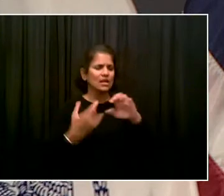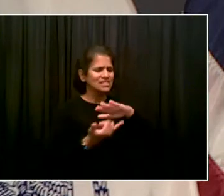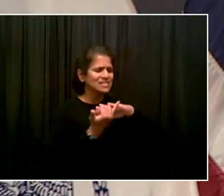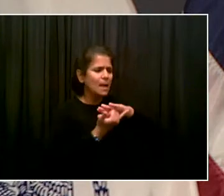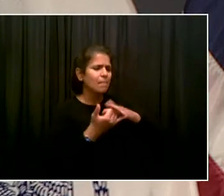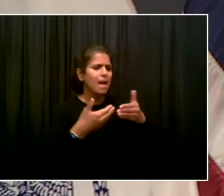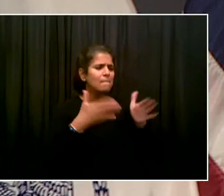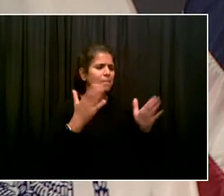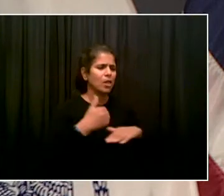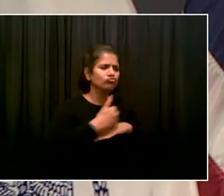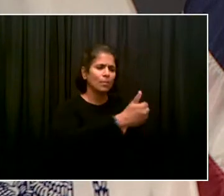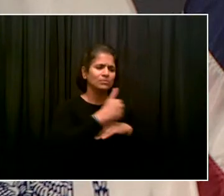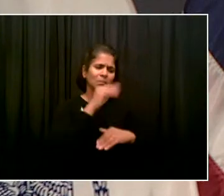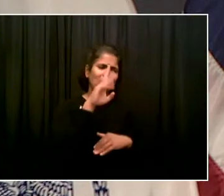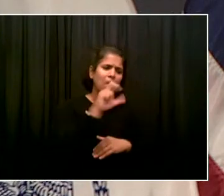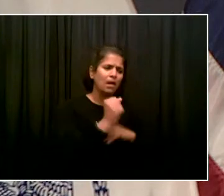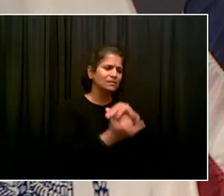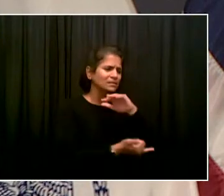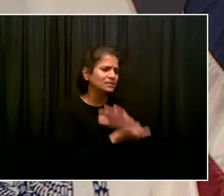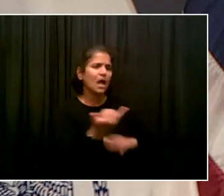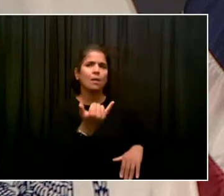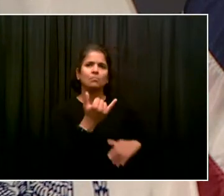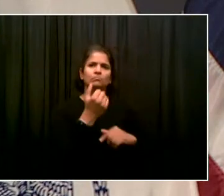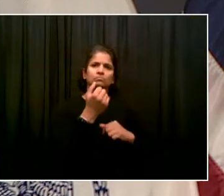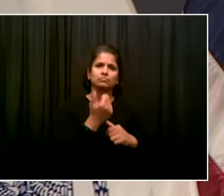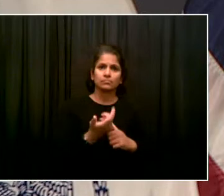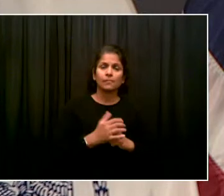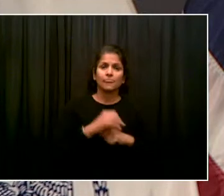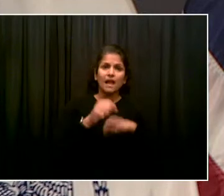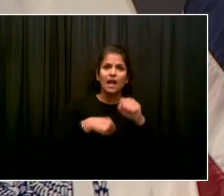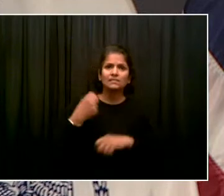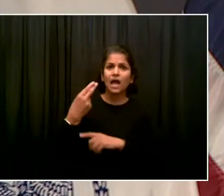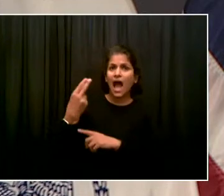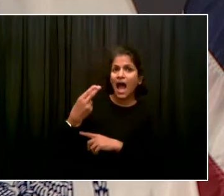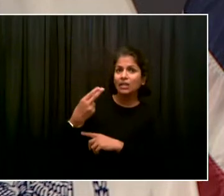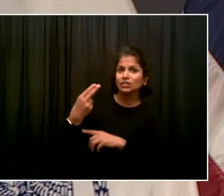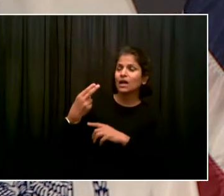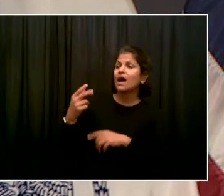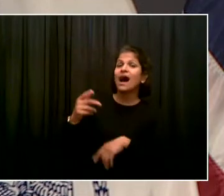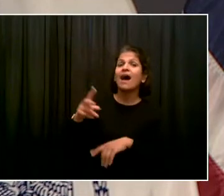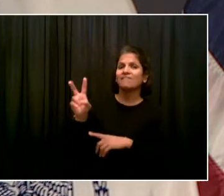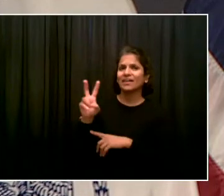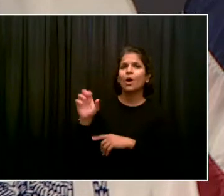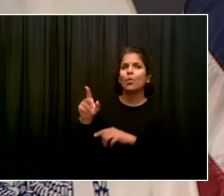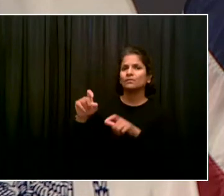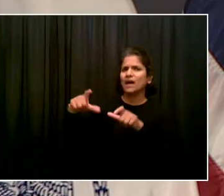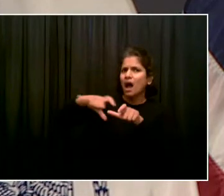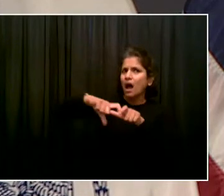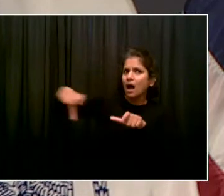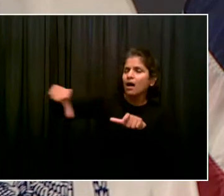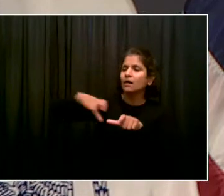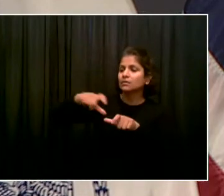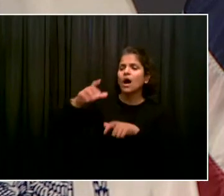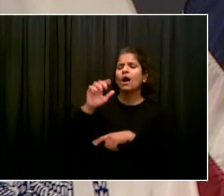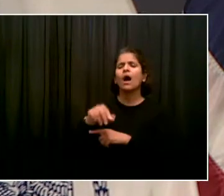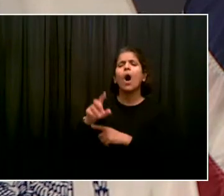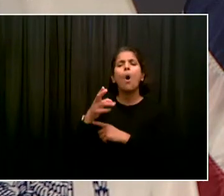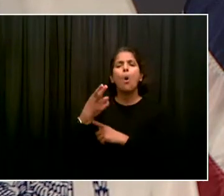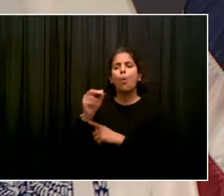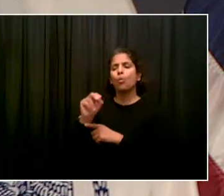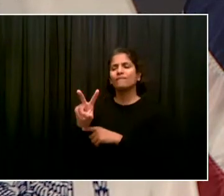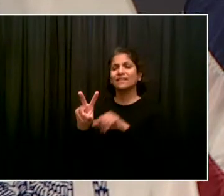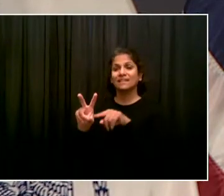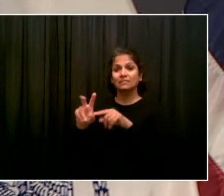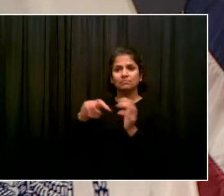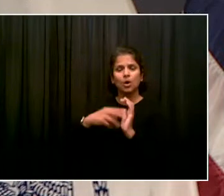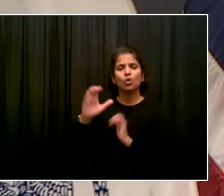say HOV restrictions on bridges? We're seeing this get far worse before it might get any better.